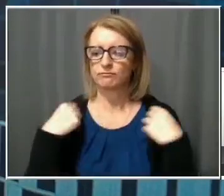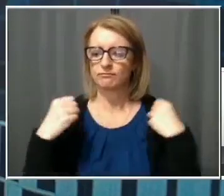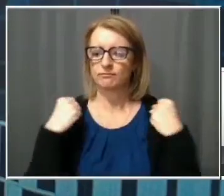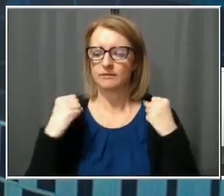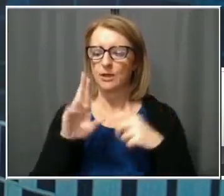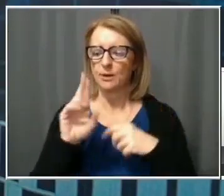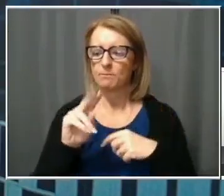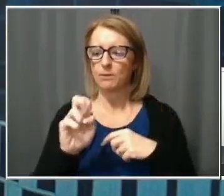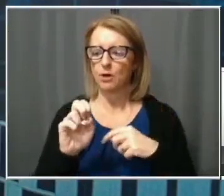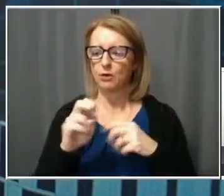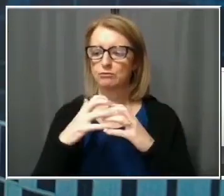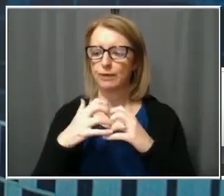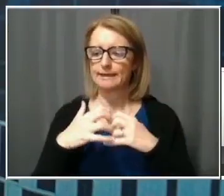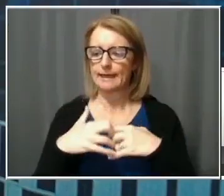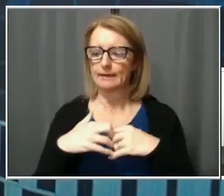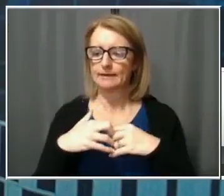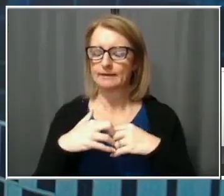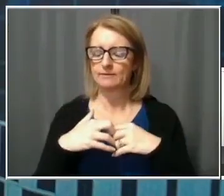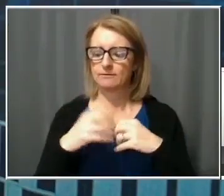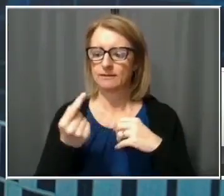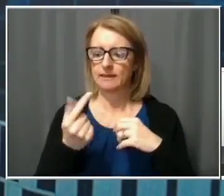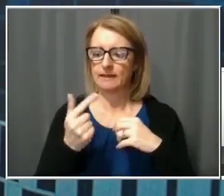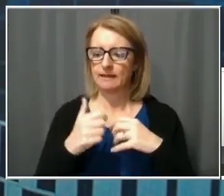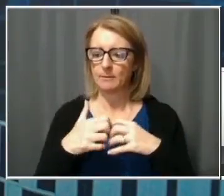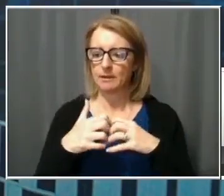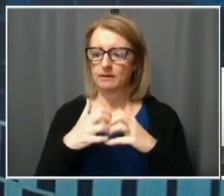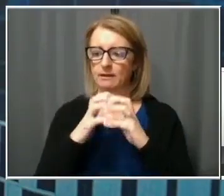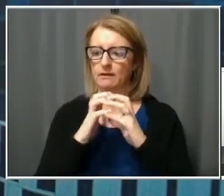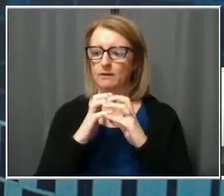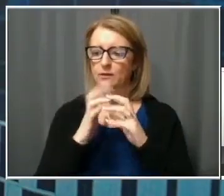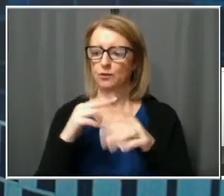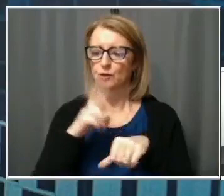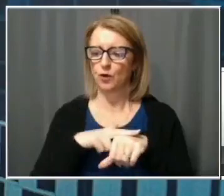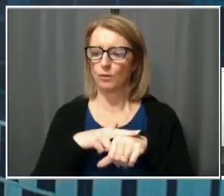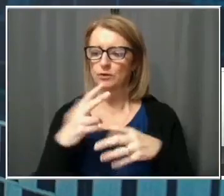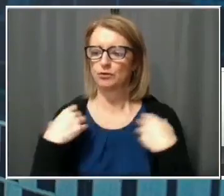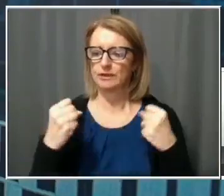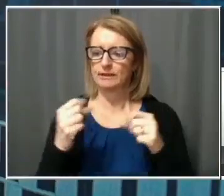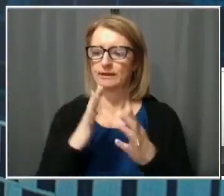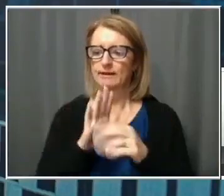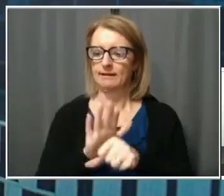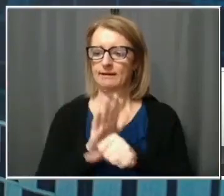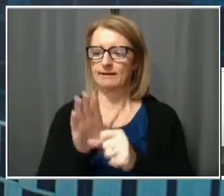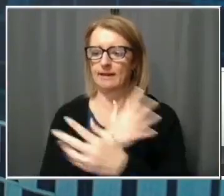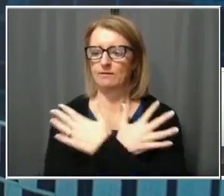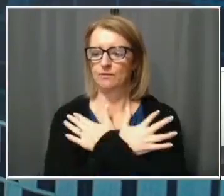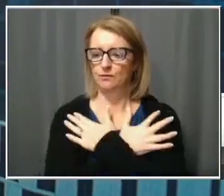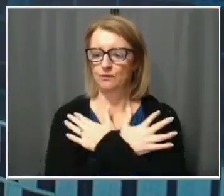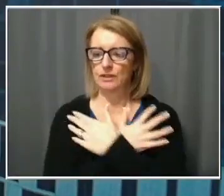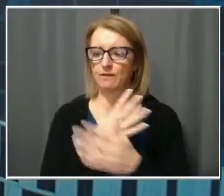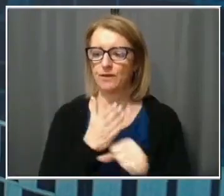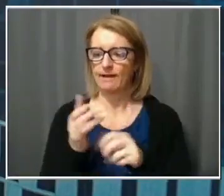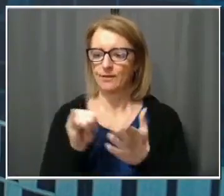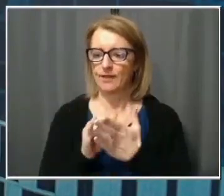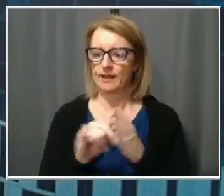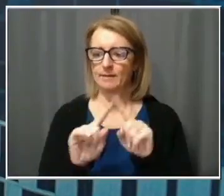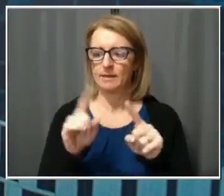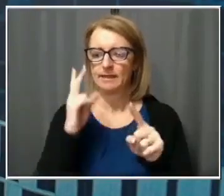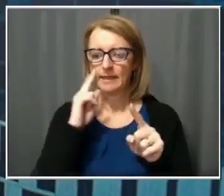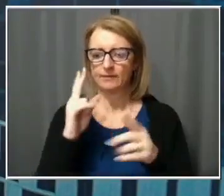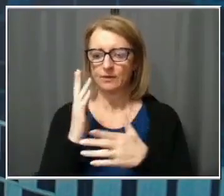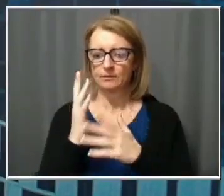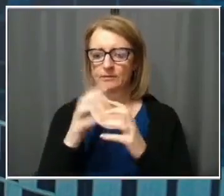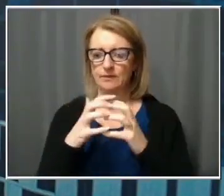bit. And then they will actually build up to the normal strength when you allow adequate rest and recovery thereafter. But if you're breaking down your